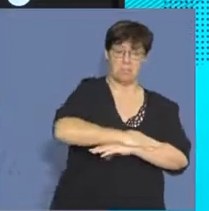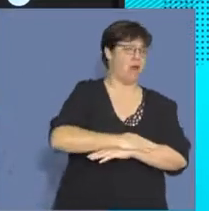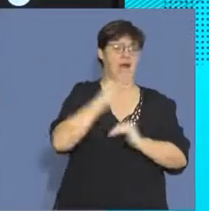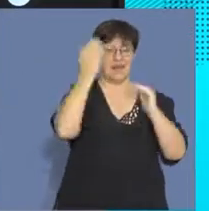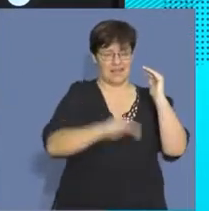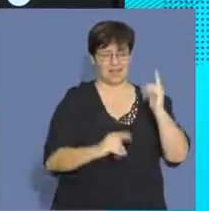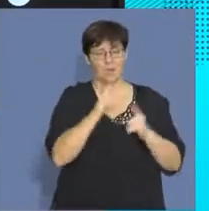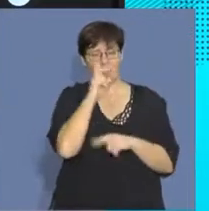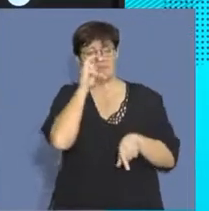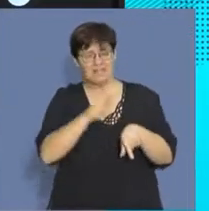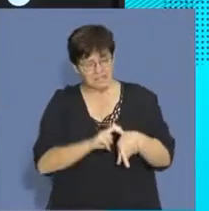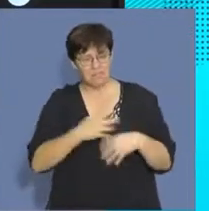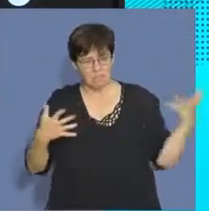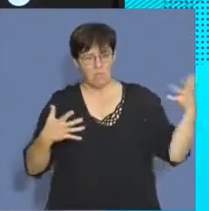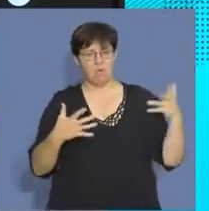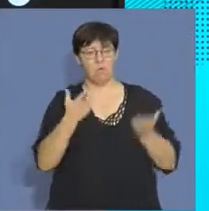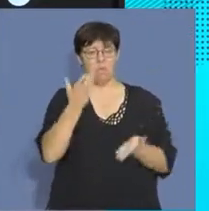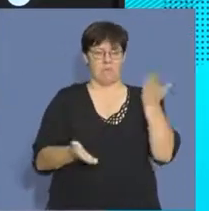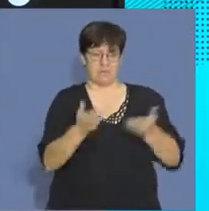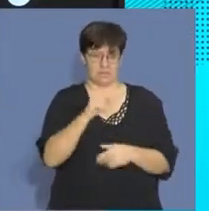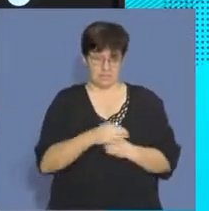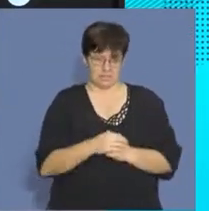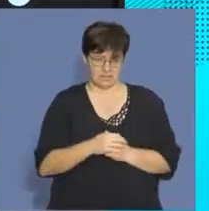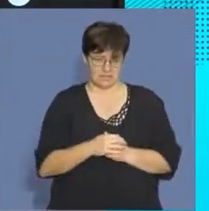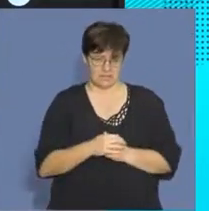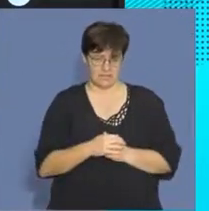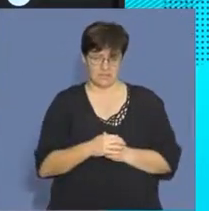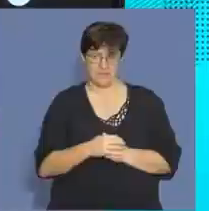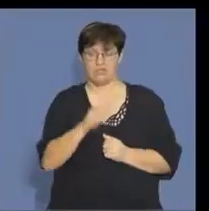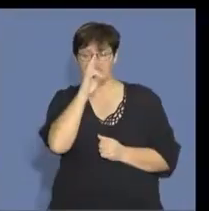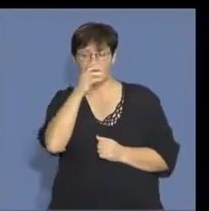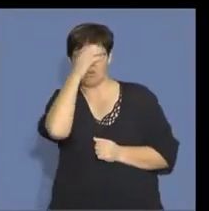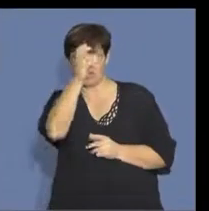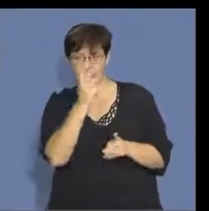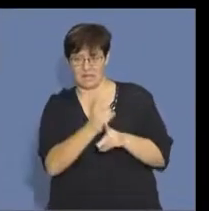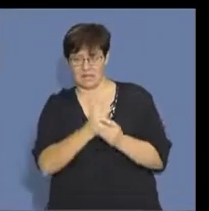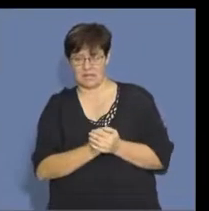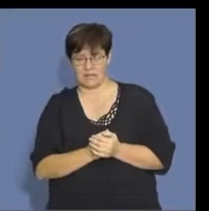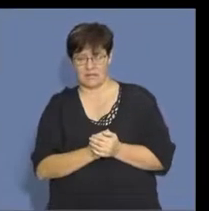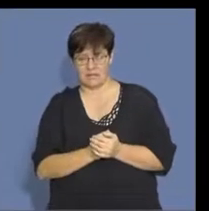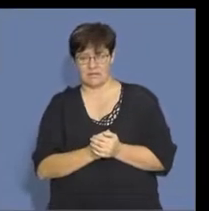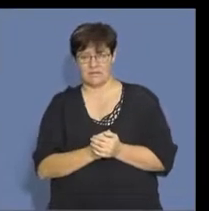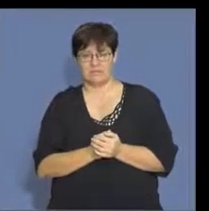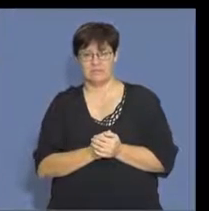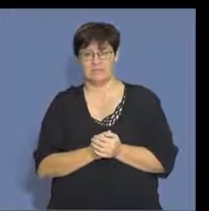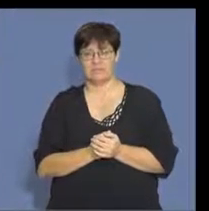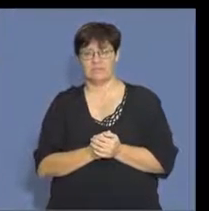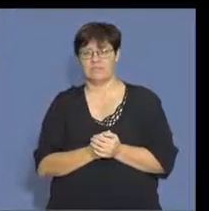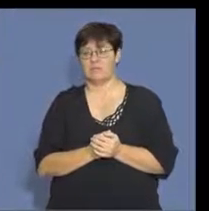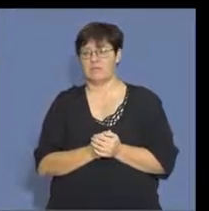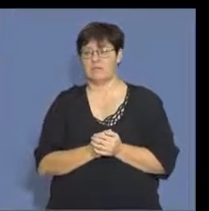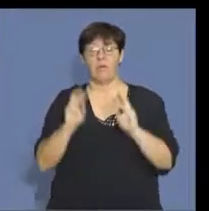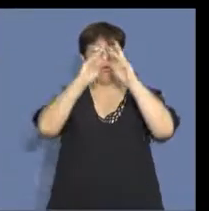dioxide concentration in the atmosphere. Let's look at this concept again as we wrap it up. Again,